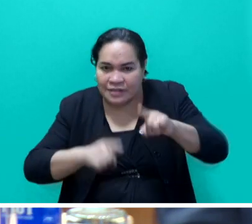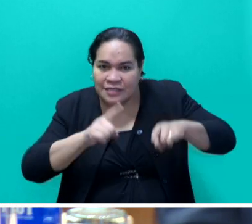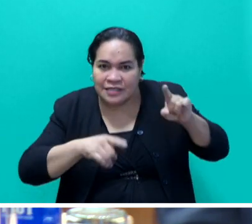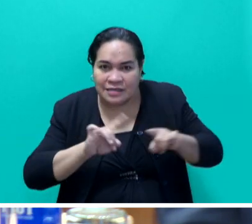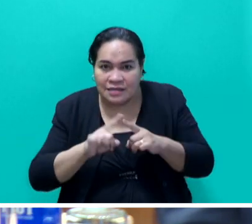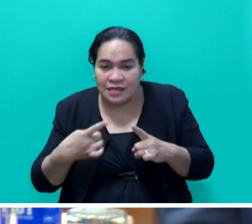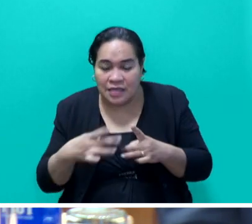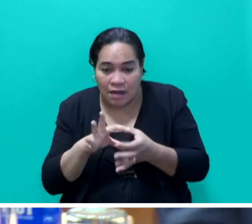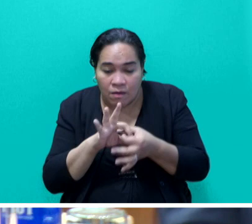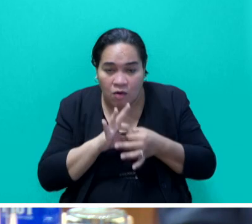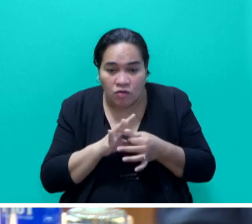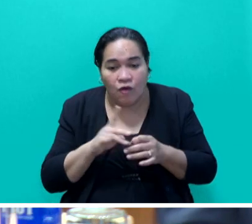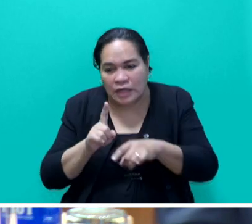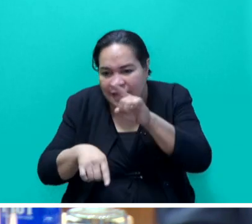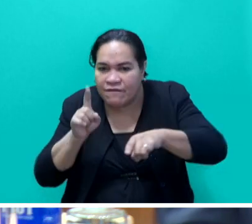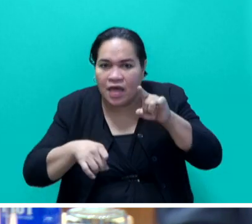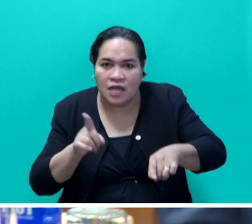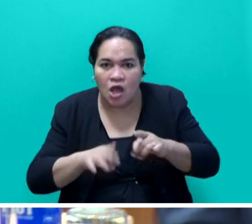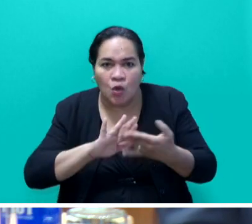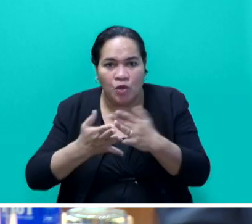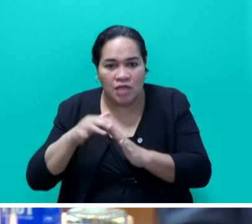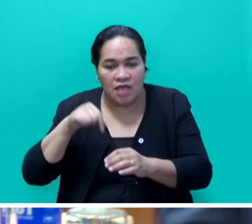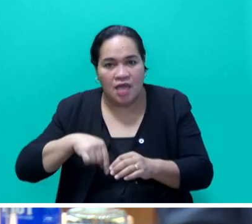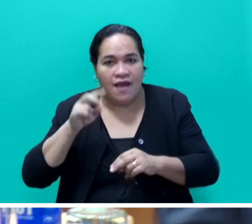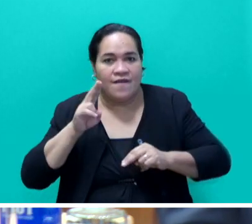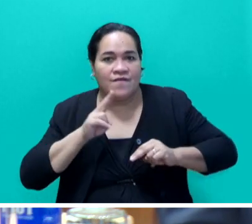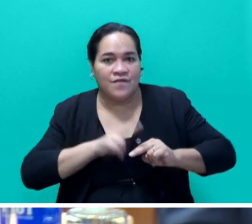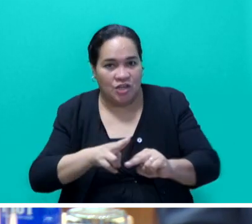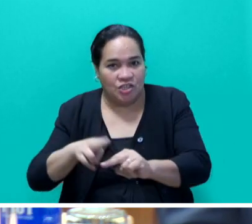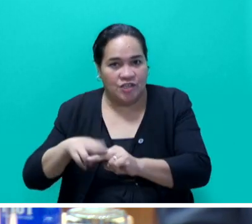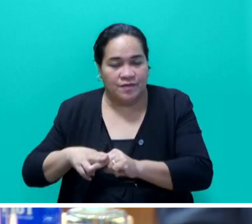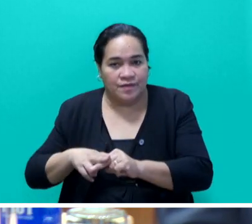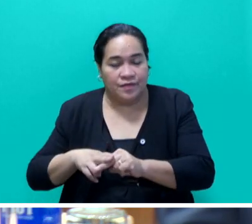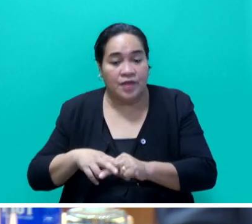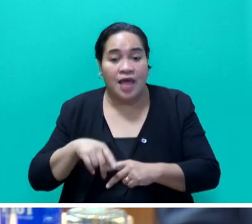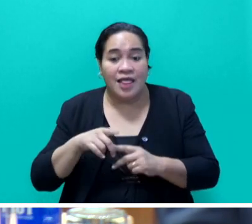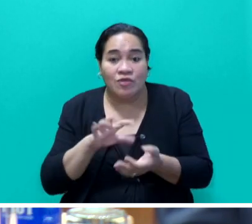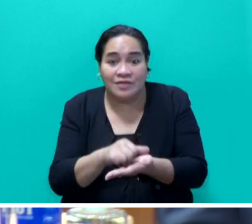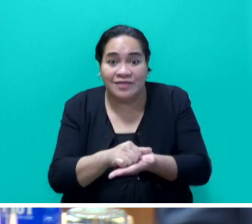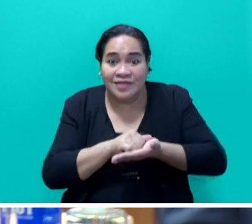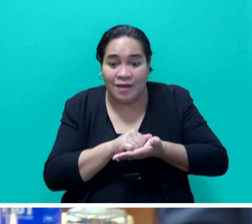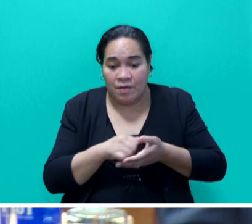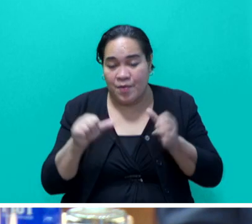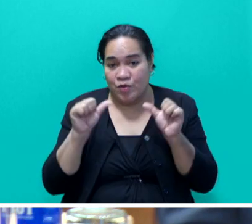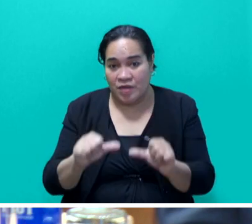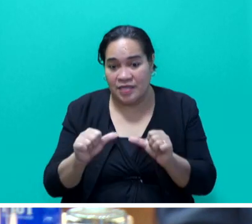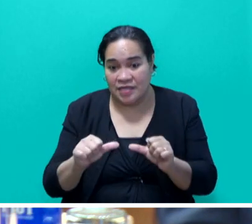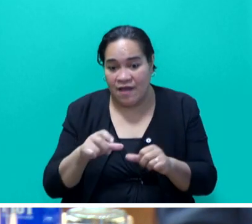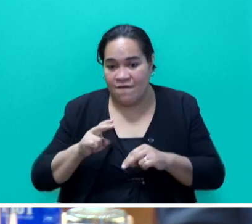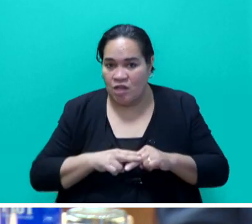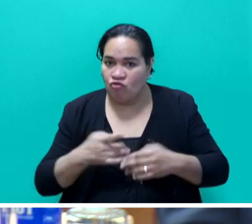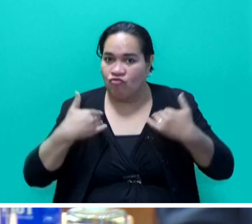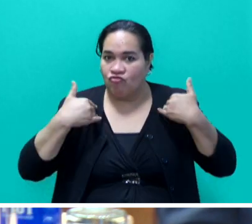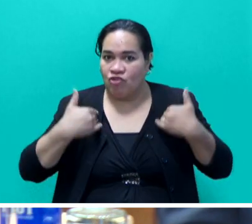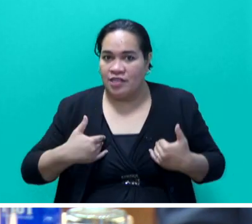elements of all communities in Fiji. Mr. Speaker, sir, the preservation and protection of Fiji's rich and